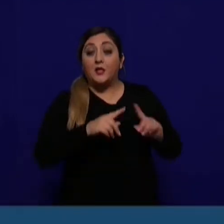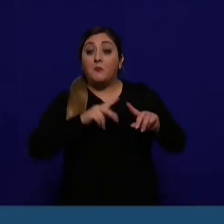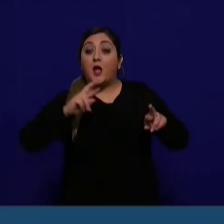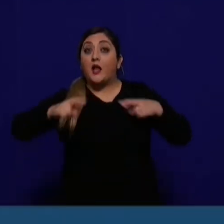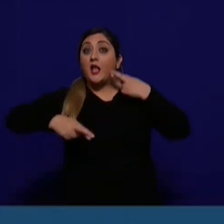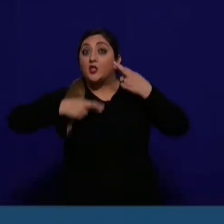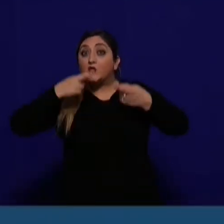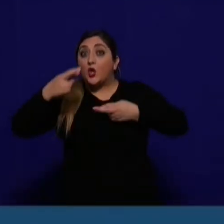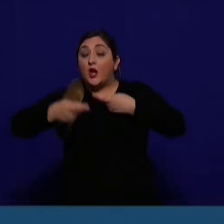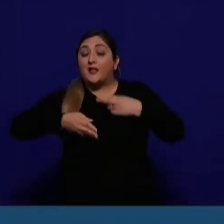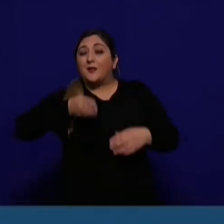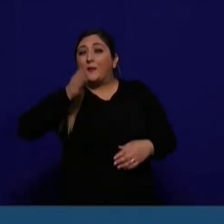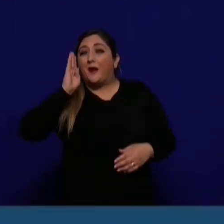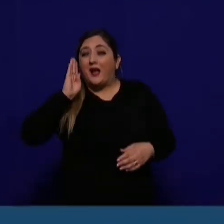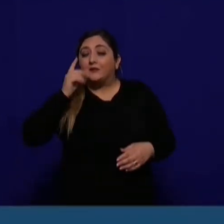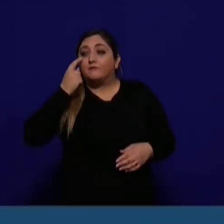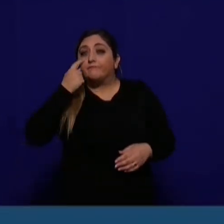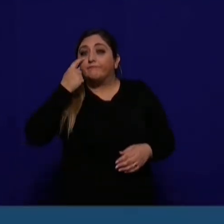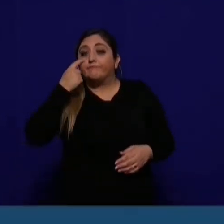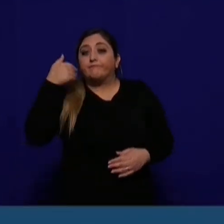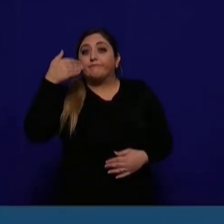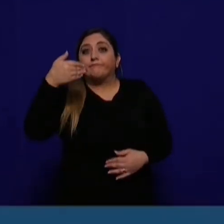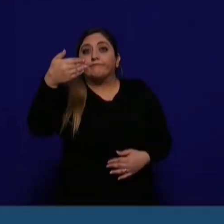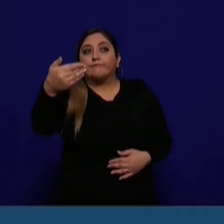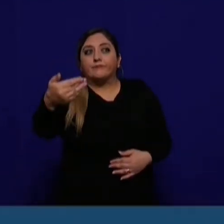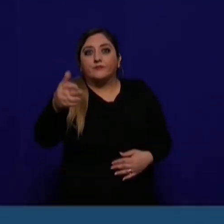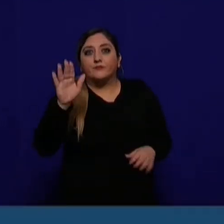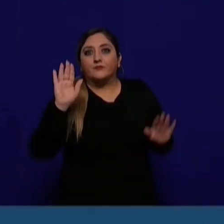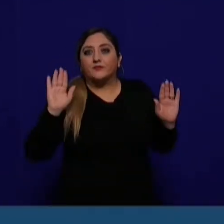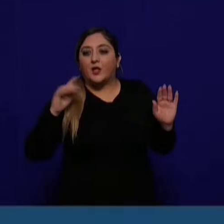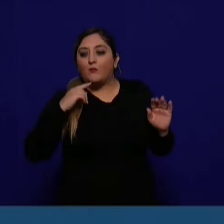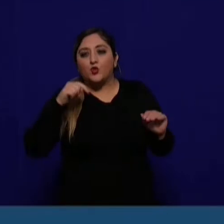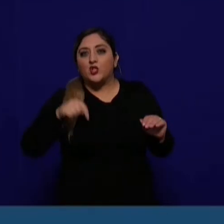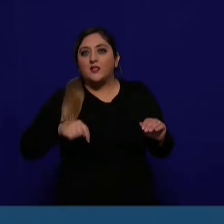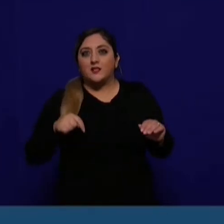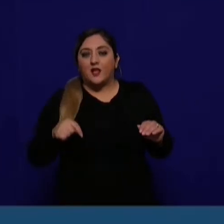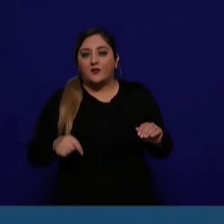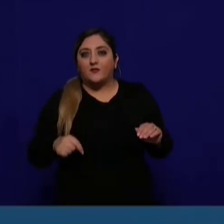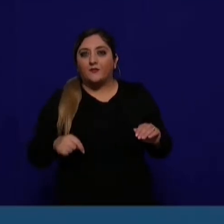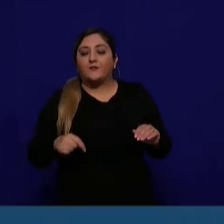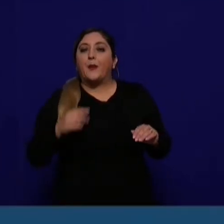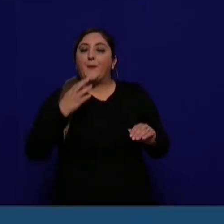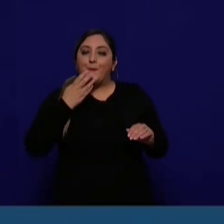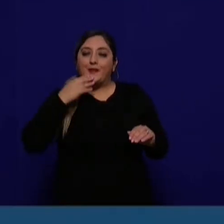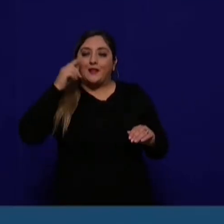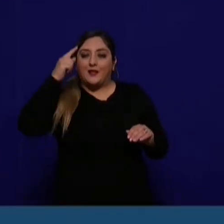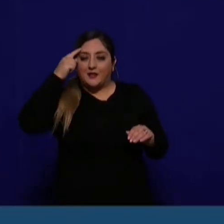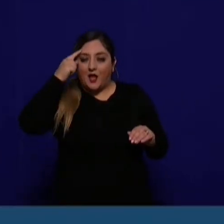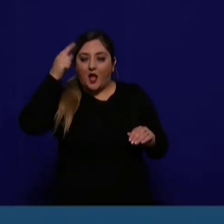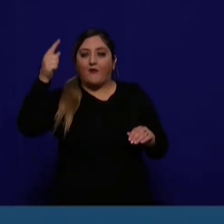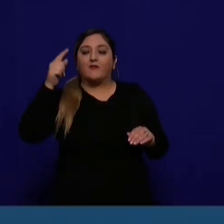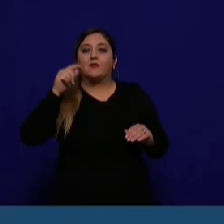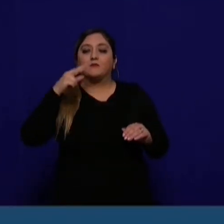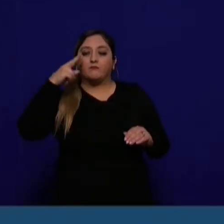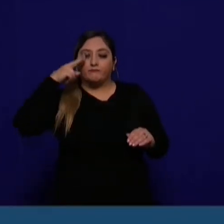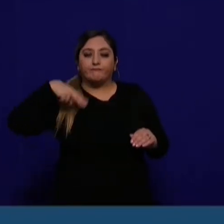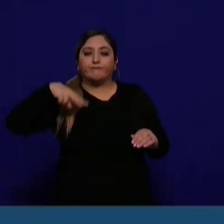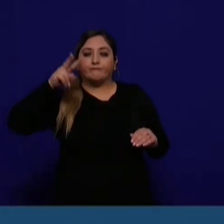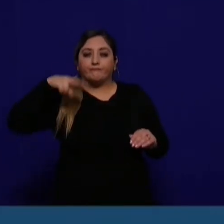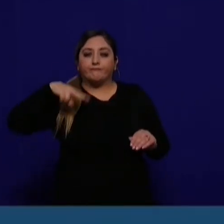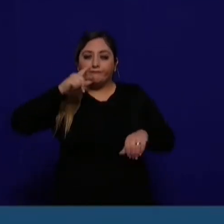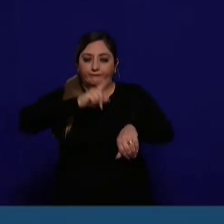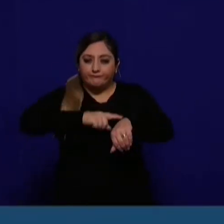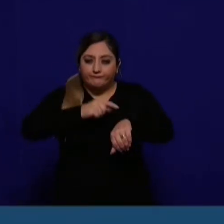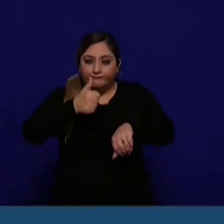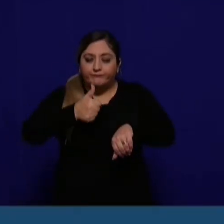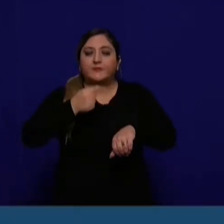inkella bars u affarijiet oħra dawk jkunu ġejjin iktar il qudiem u aħna kif inkunu qegħdin nagħmlu l-assessment tagħna u naraw li wasal iż-żmien